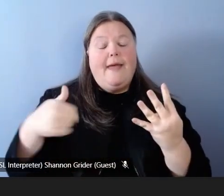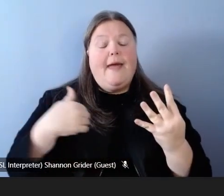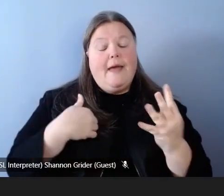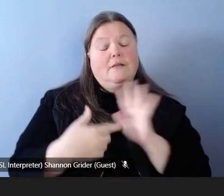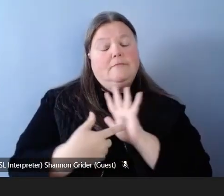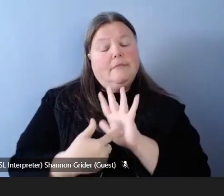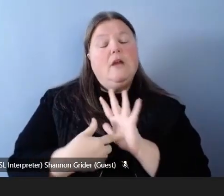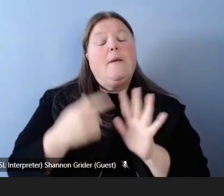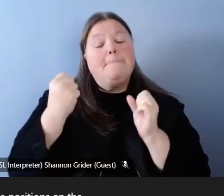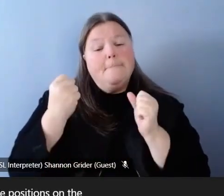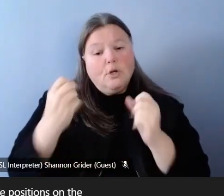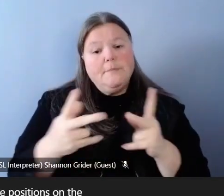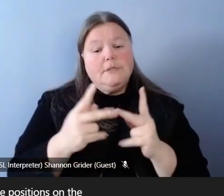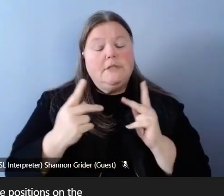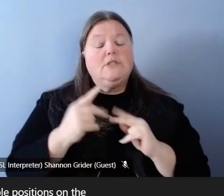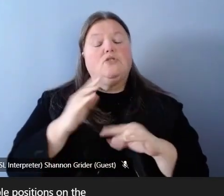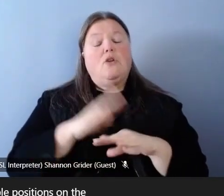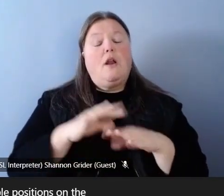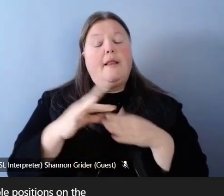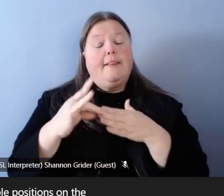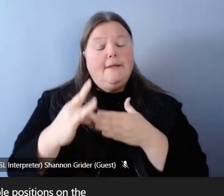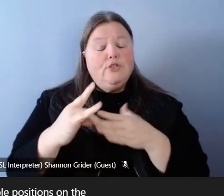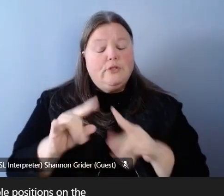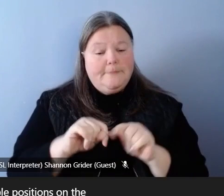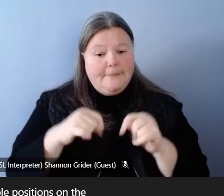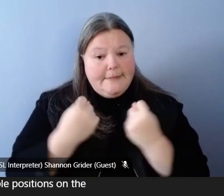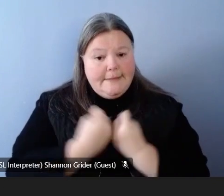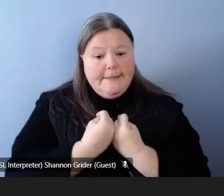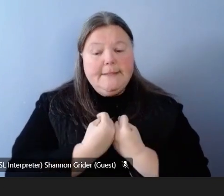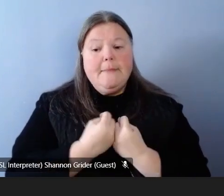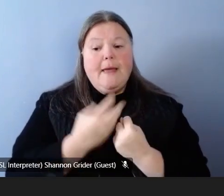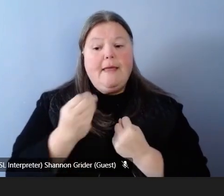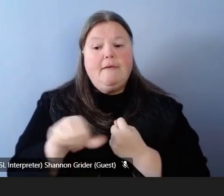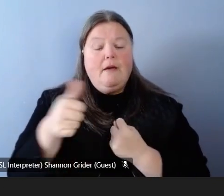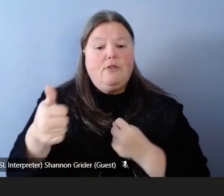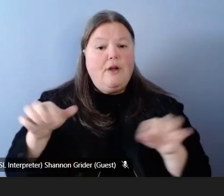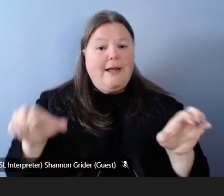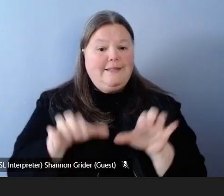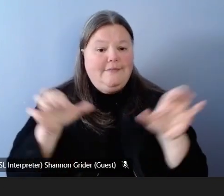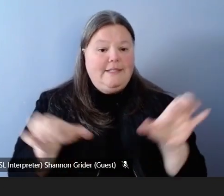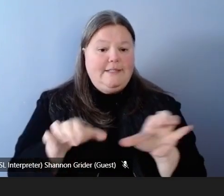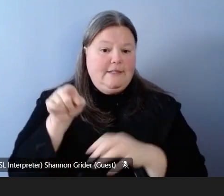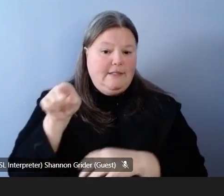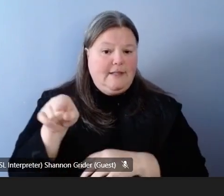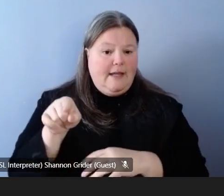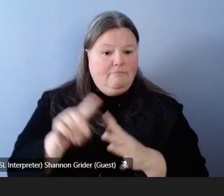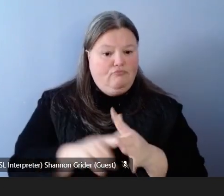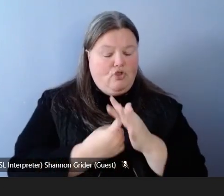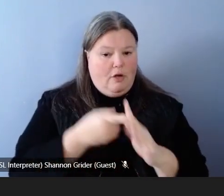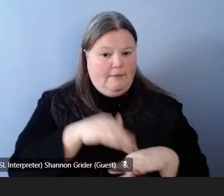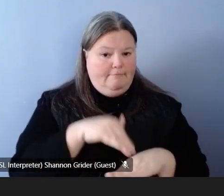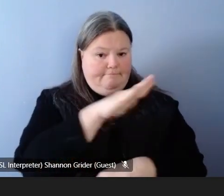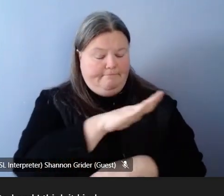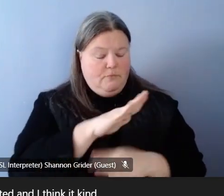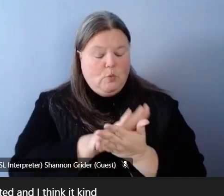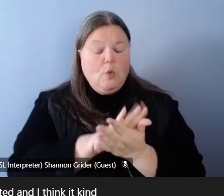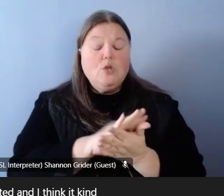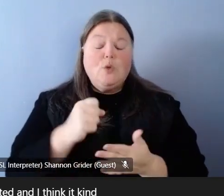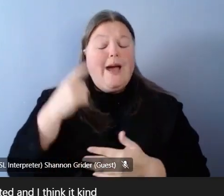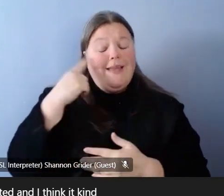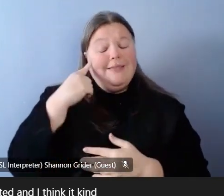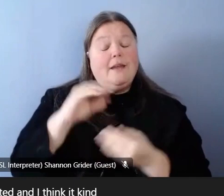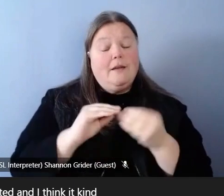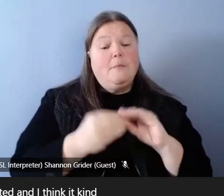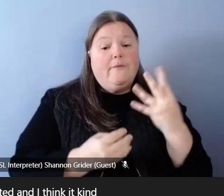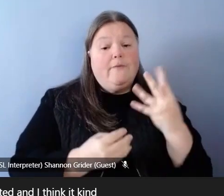on the leadership teams, and the other activities that they started. And I think it kind of it covered a lot of